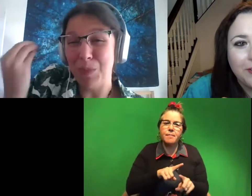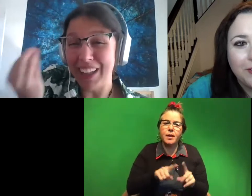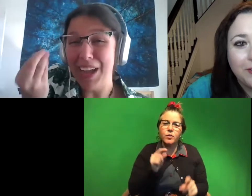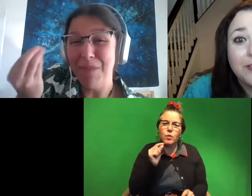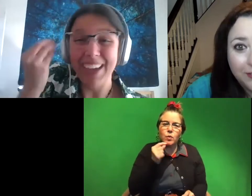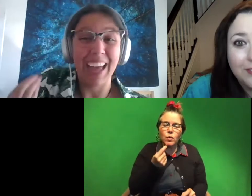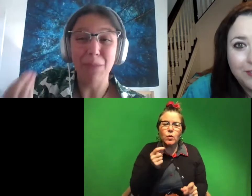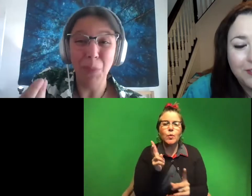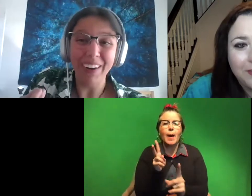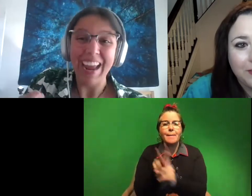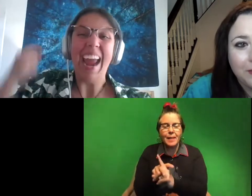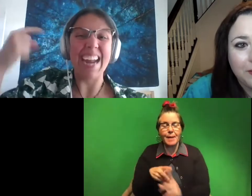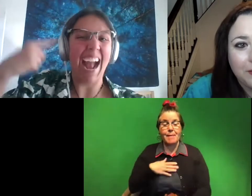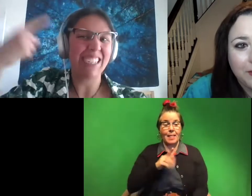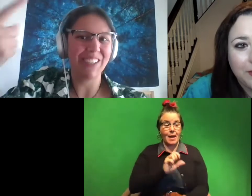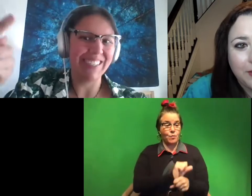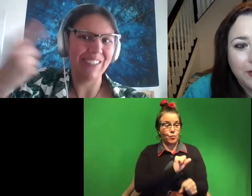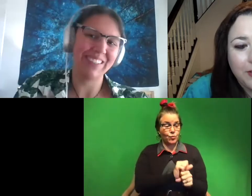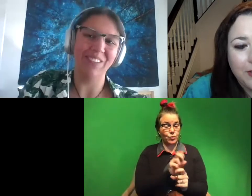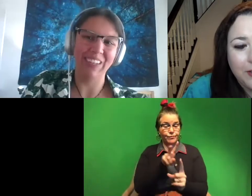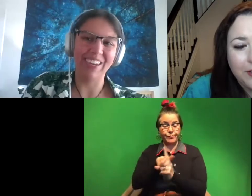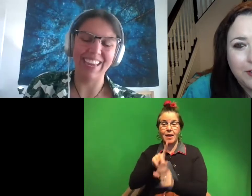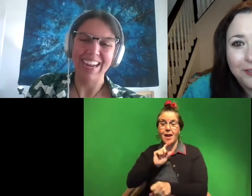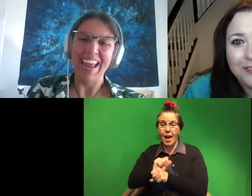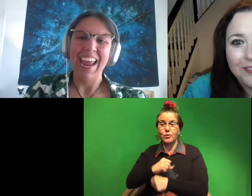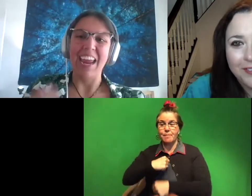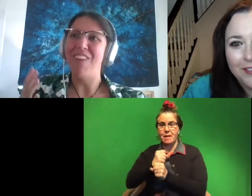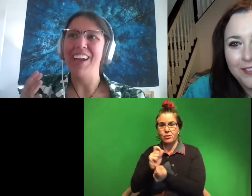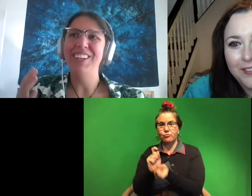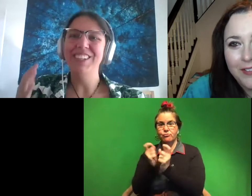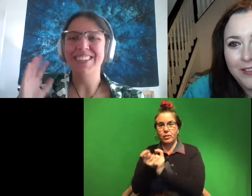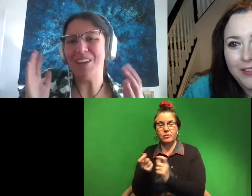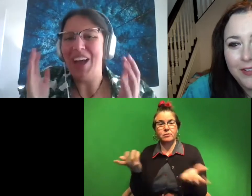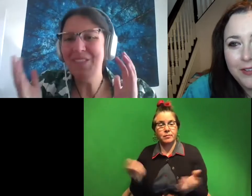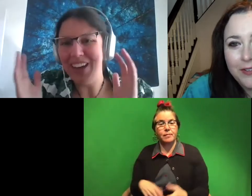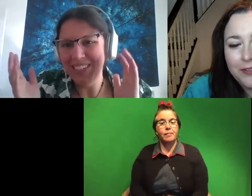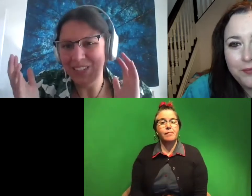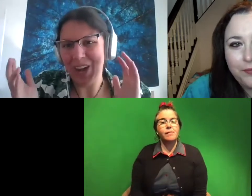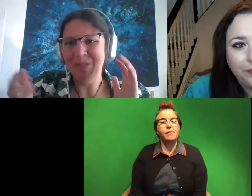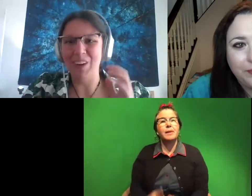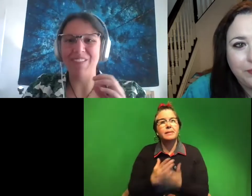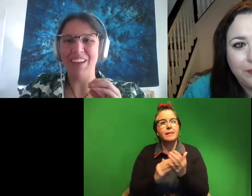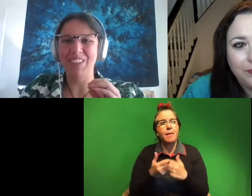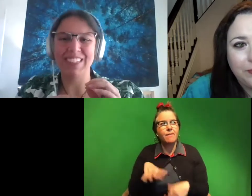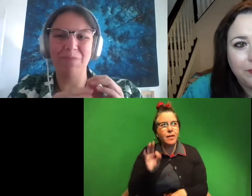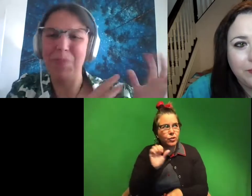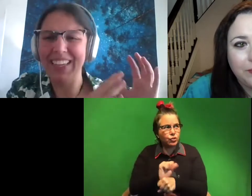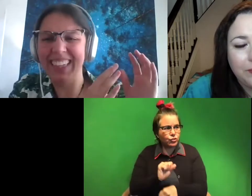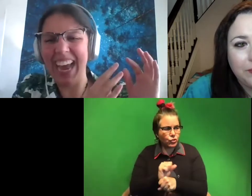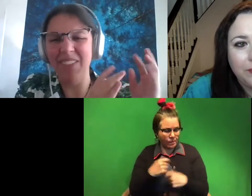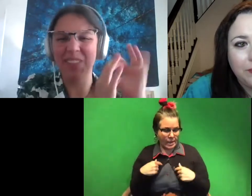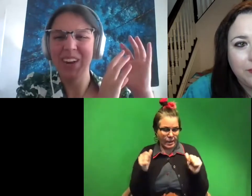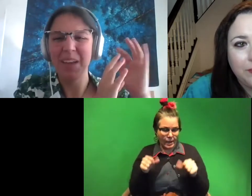able to apply my lab work and actually do something with it. If I could somehow find a job where I'm able to be